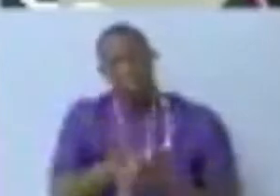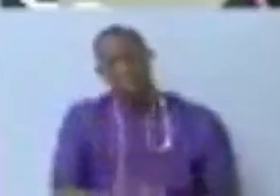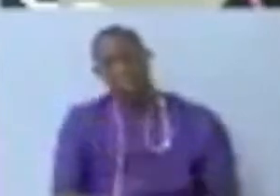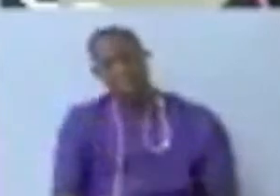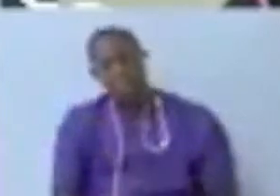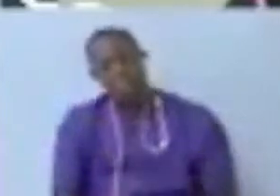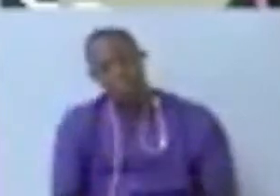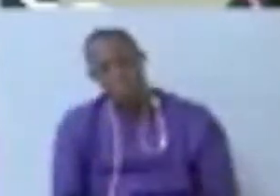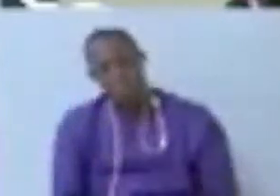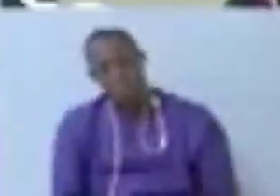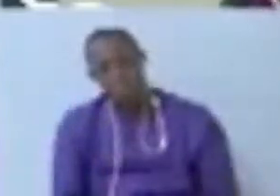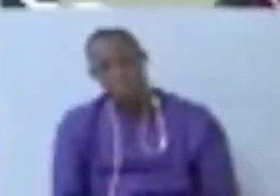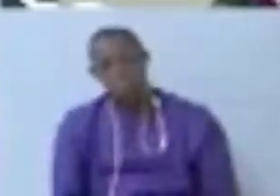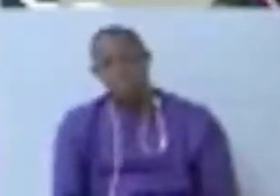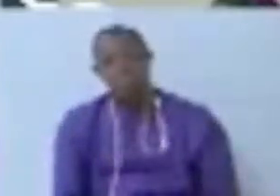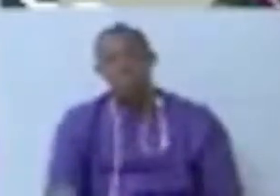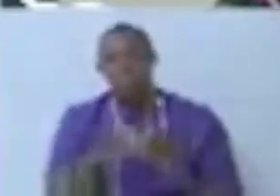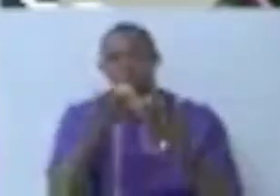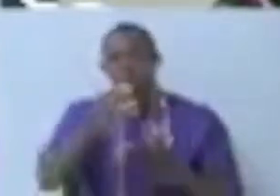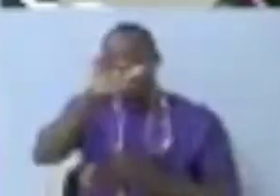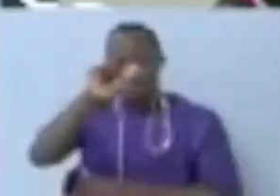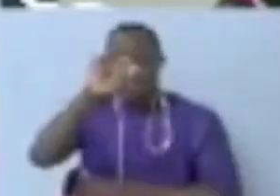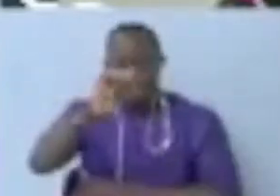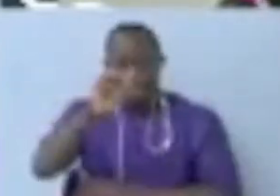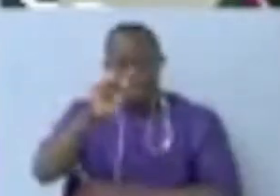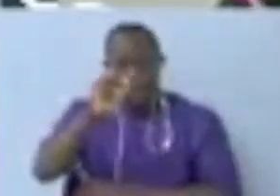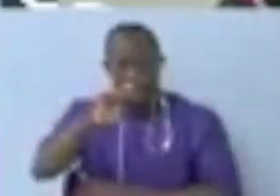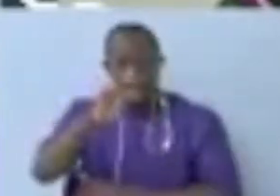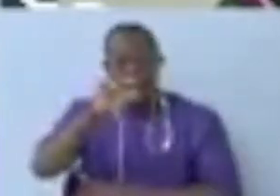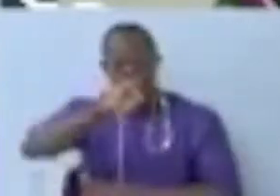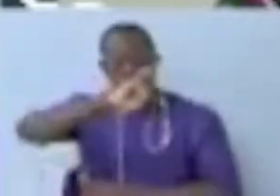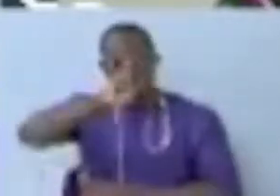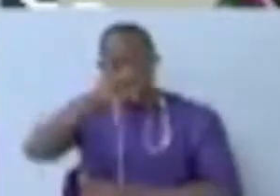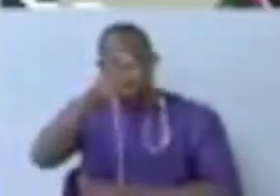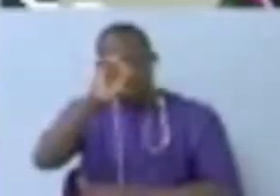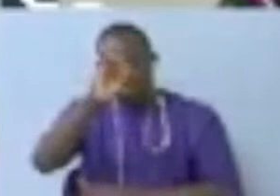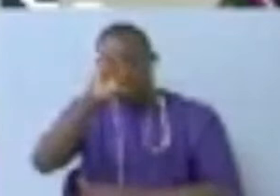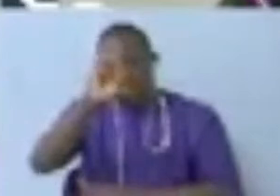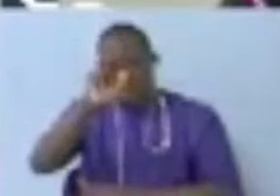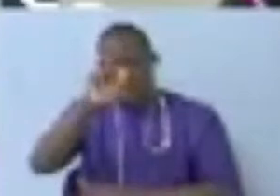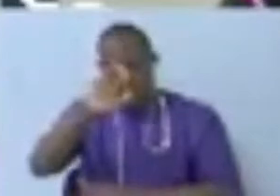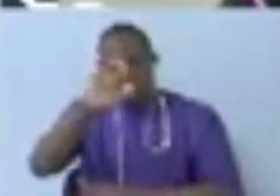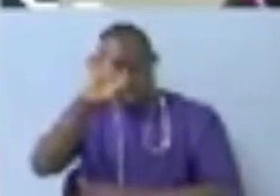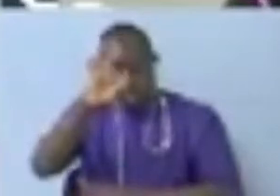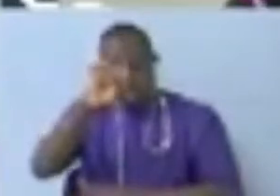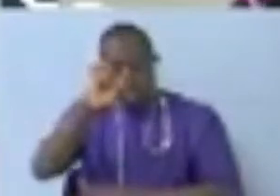Lamin Jobarteh, then Minister of Justice, Lamin Jobarteh, Minister